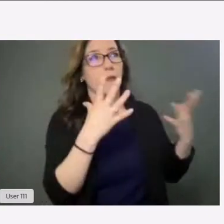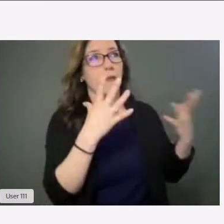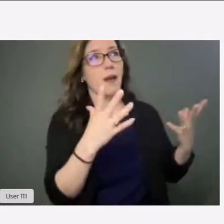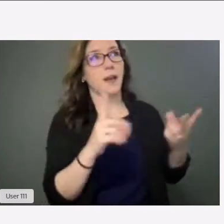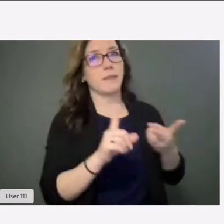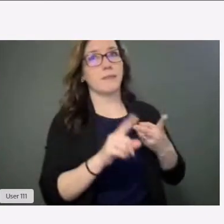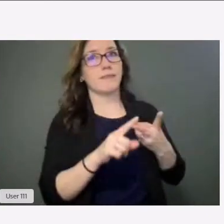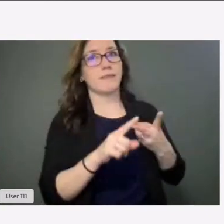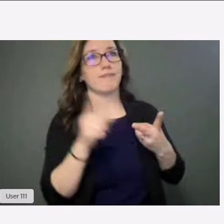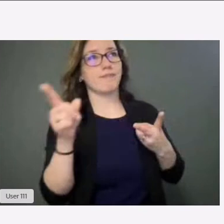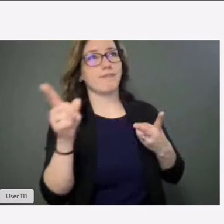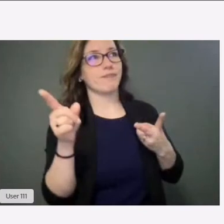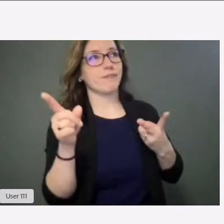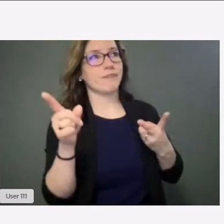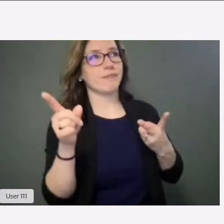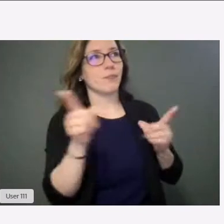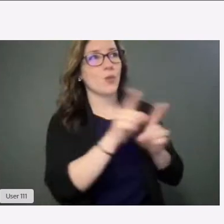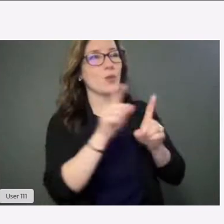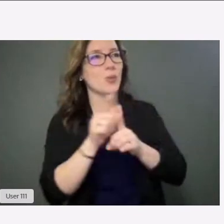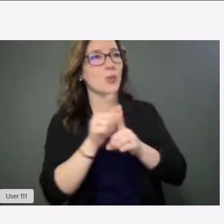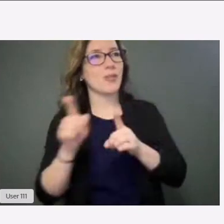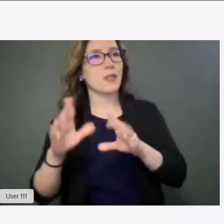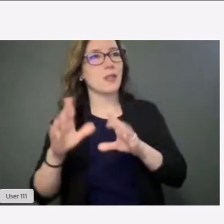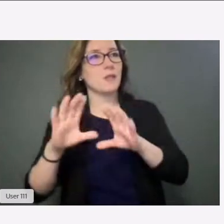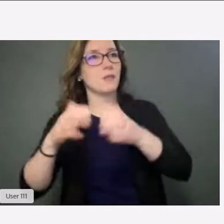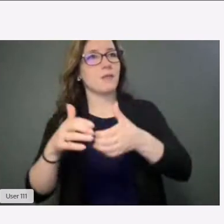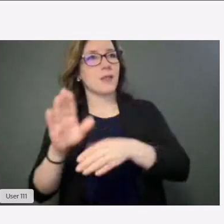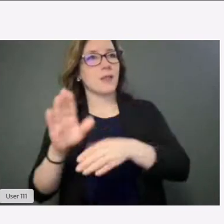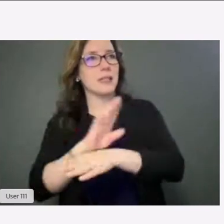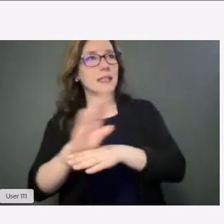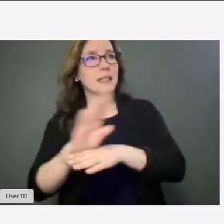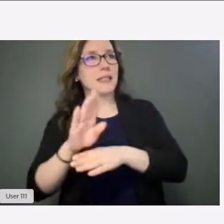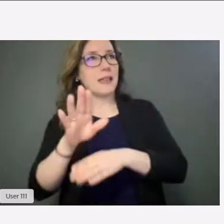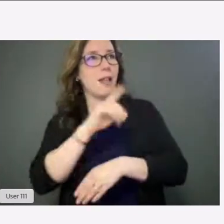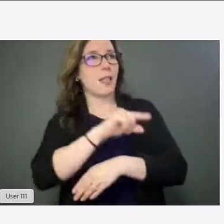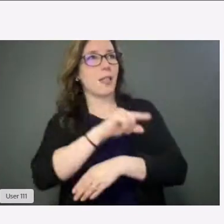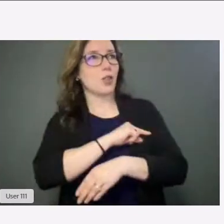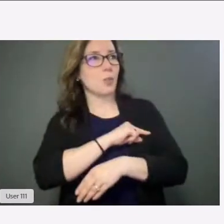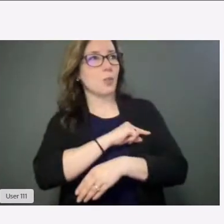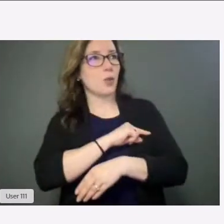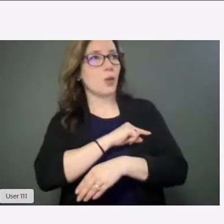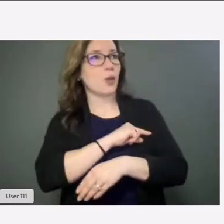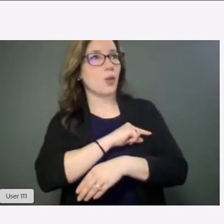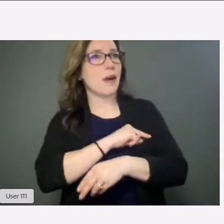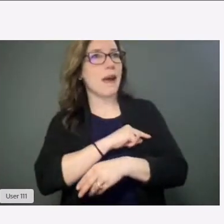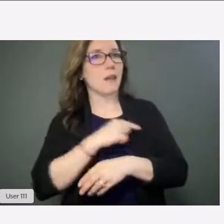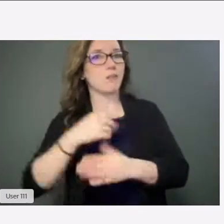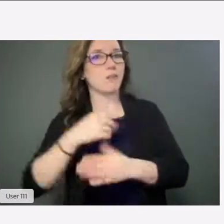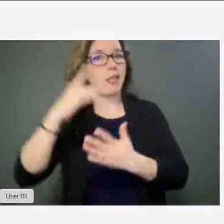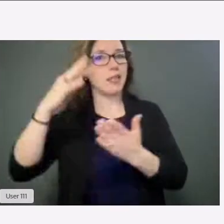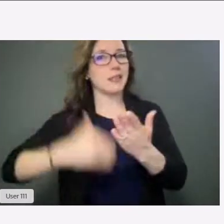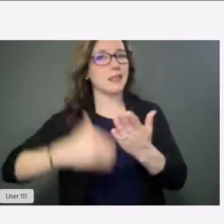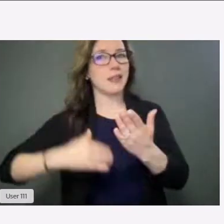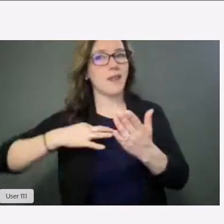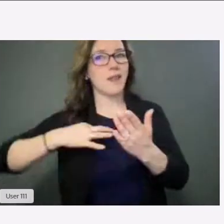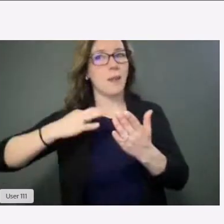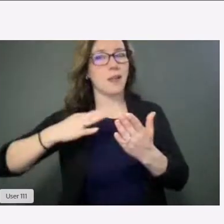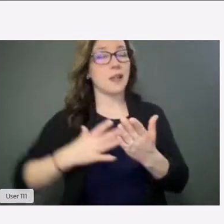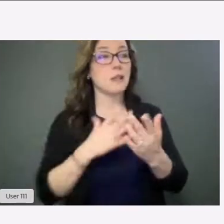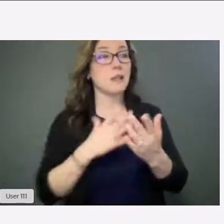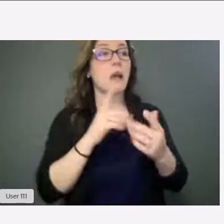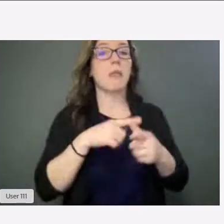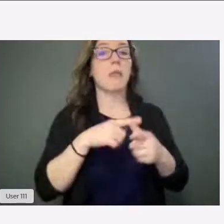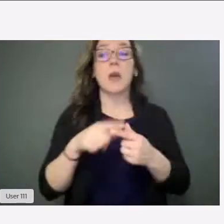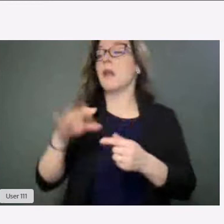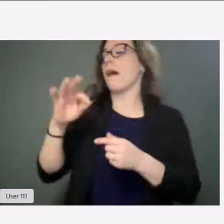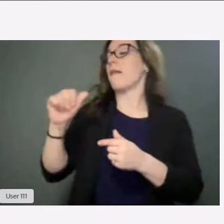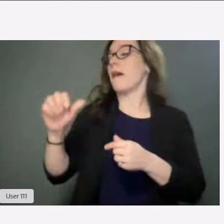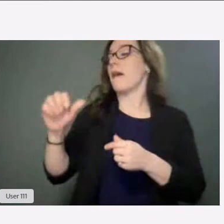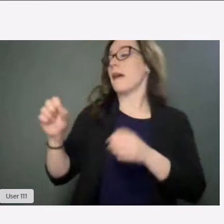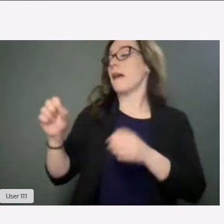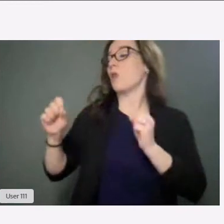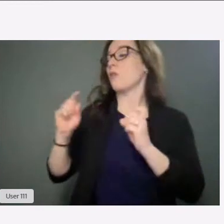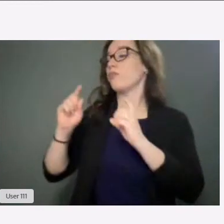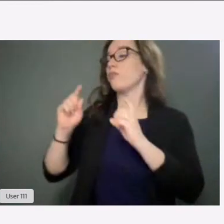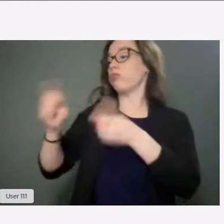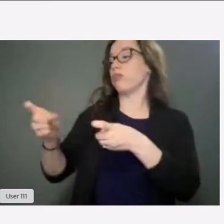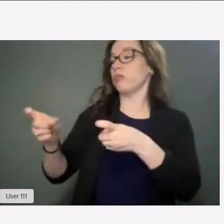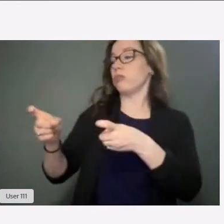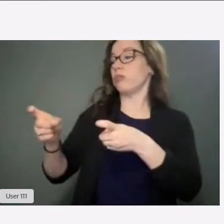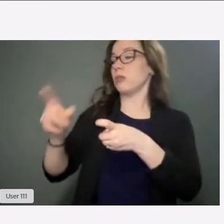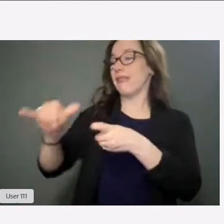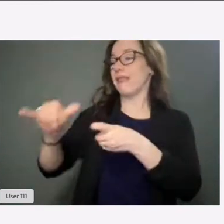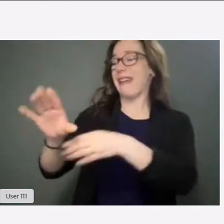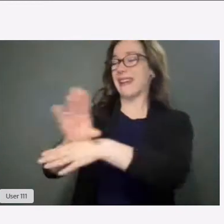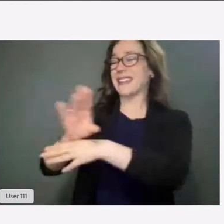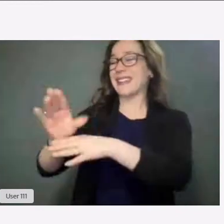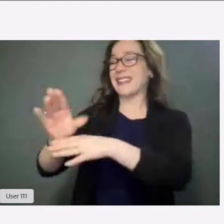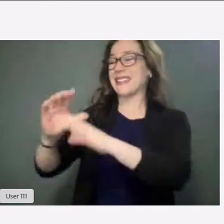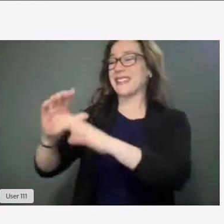this this entity that's eligible to you as a sub-applicant that's interested, and then the SAA could sub-award to that entity who would then